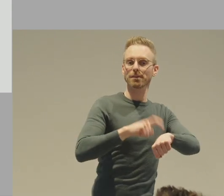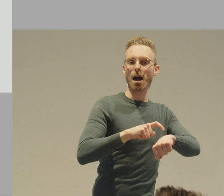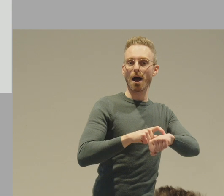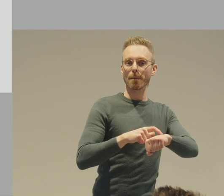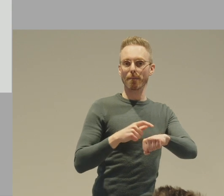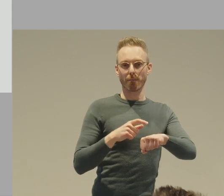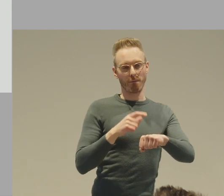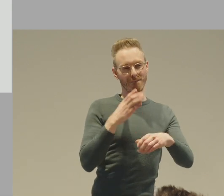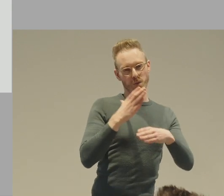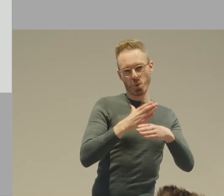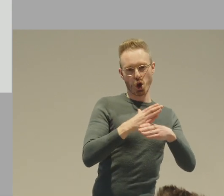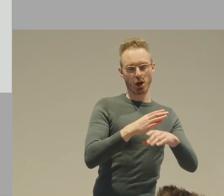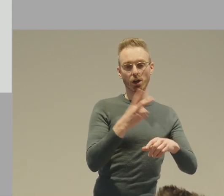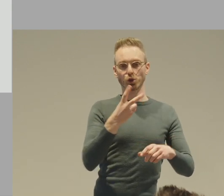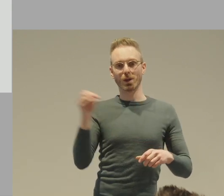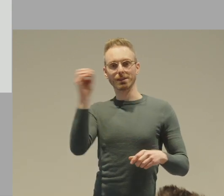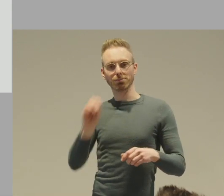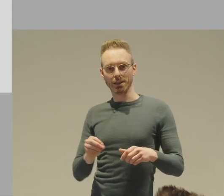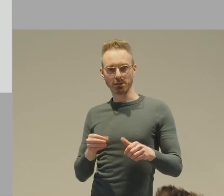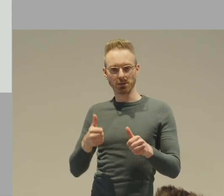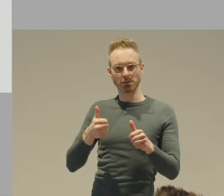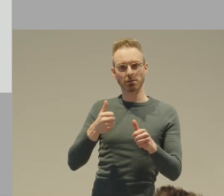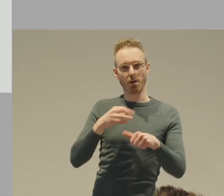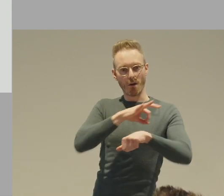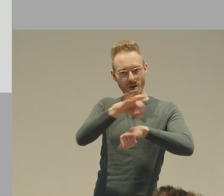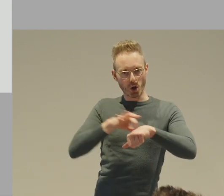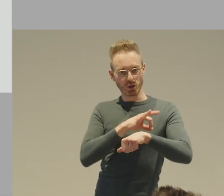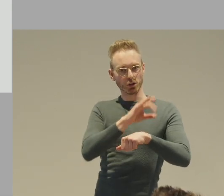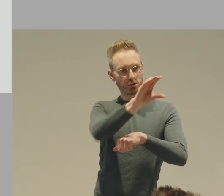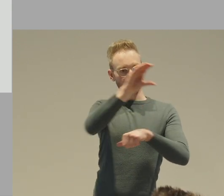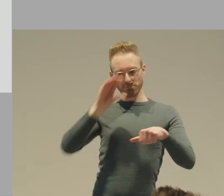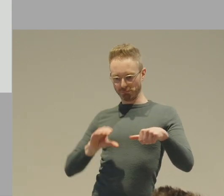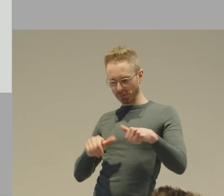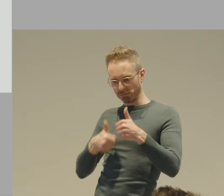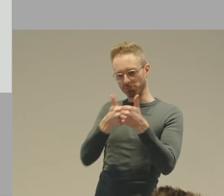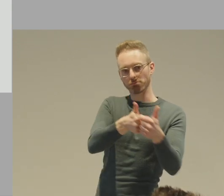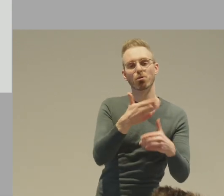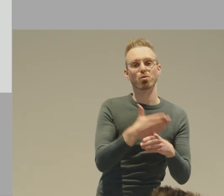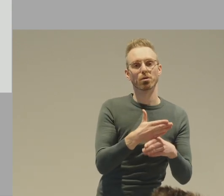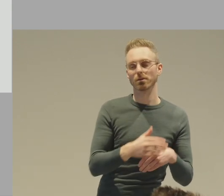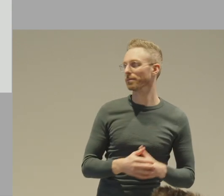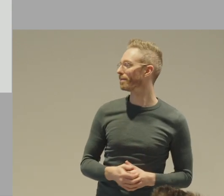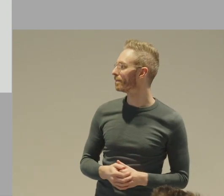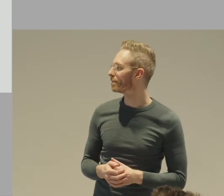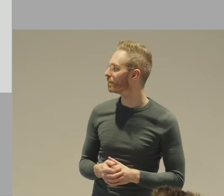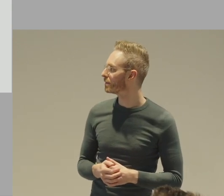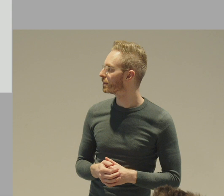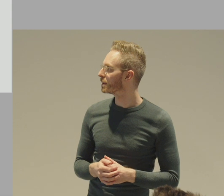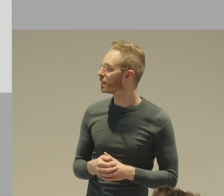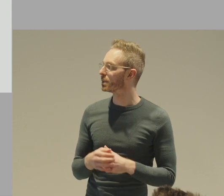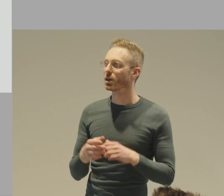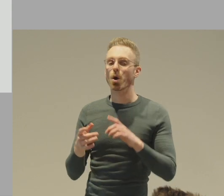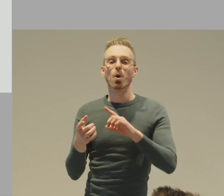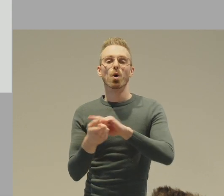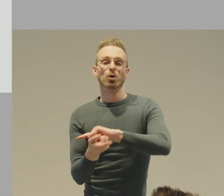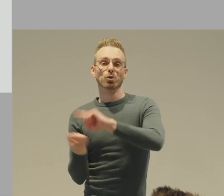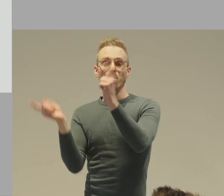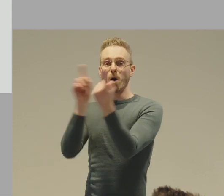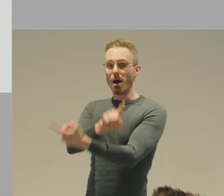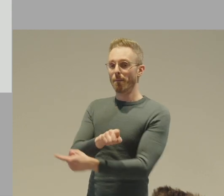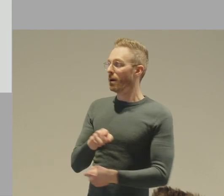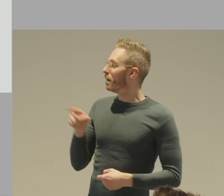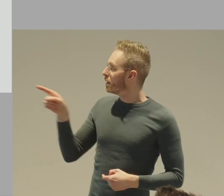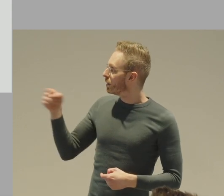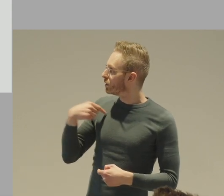of paperwork, and they instruct the support worker in the design of the display. So for example, put Helen's work at the top right, put Nick's